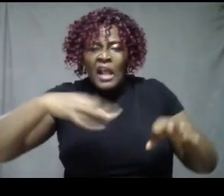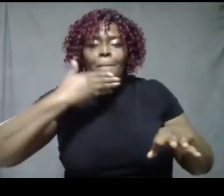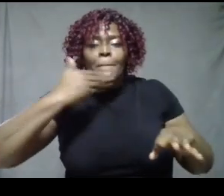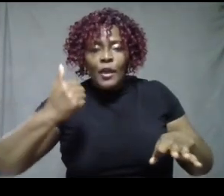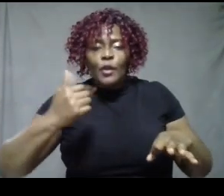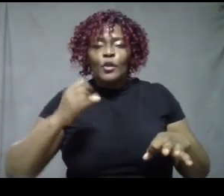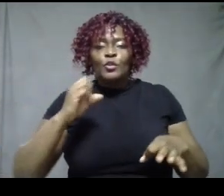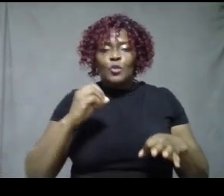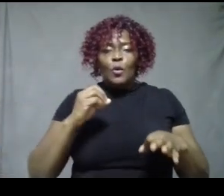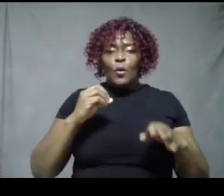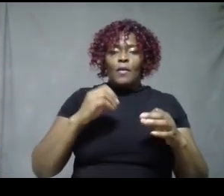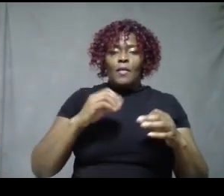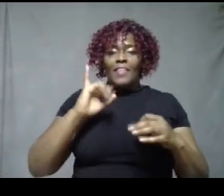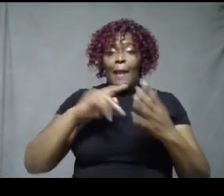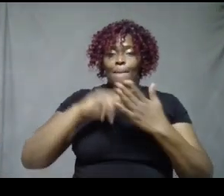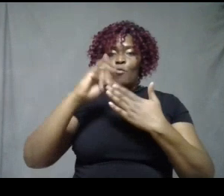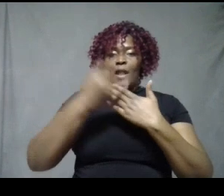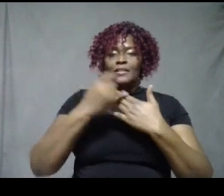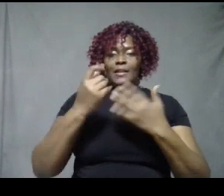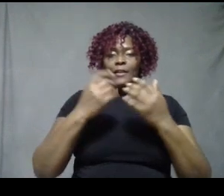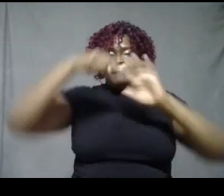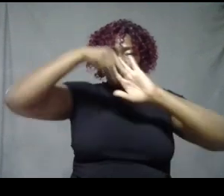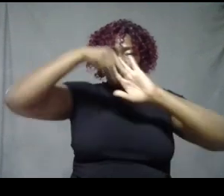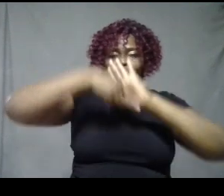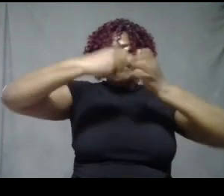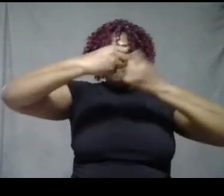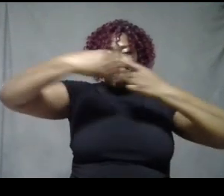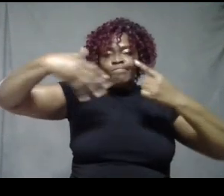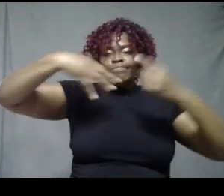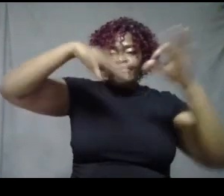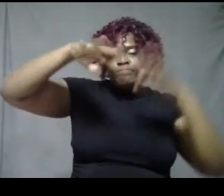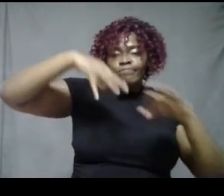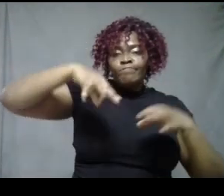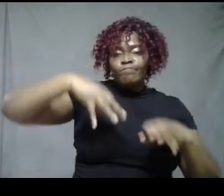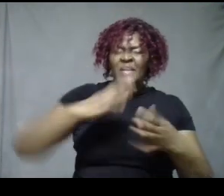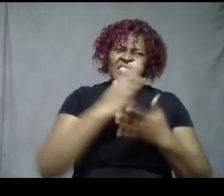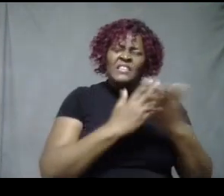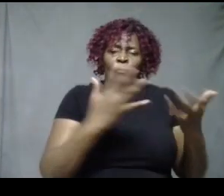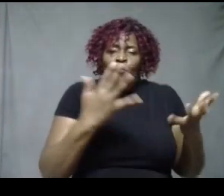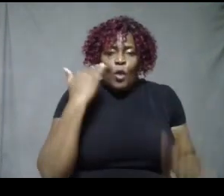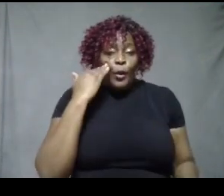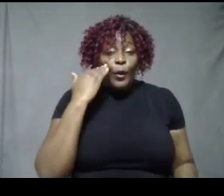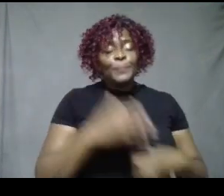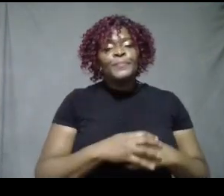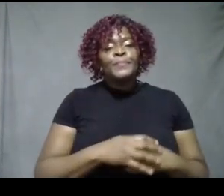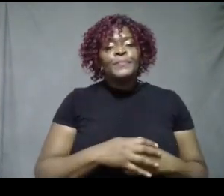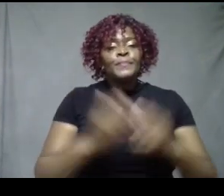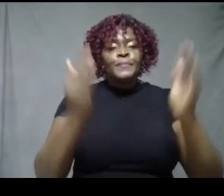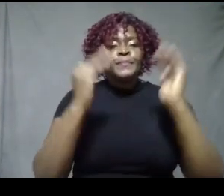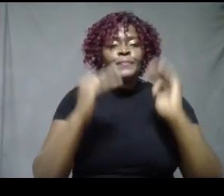better defined. But there are certain things that we already know what we need to do there. Next slide, please.